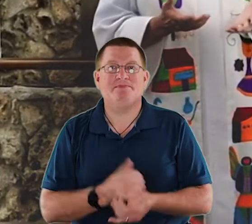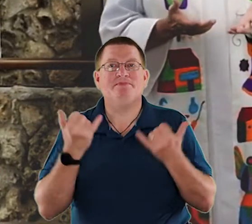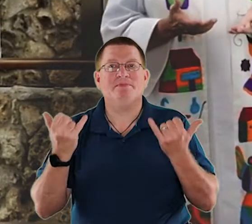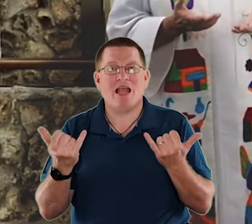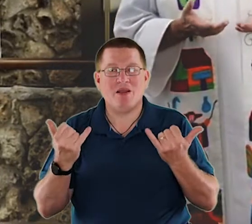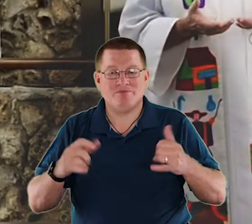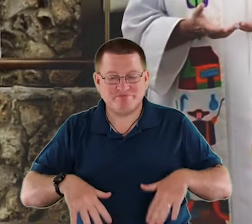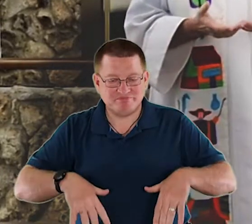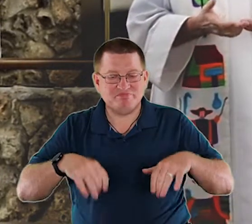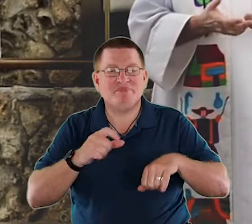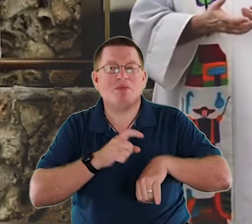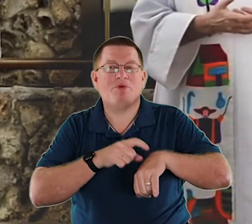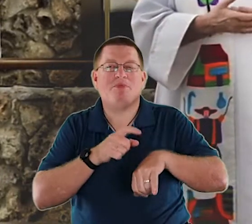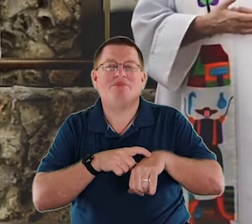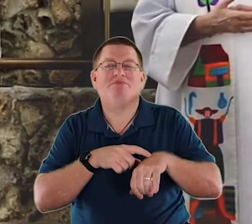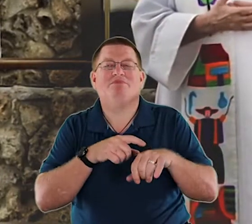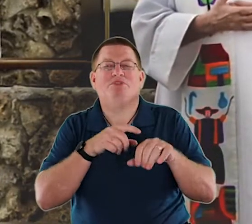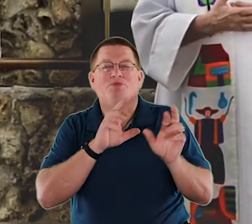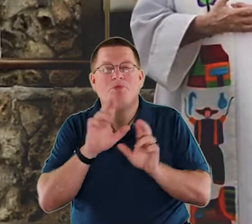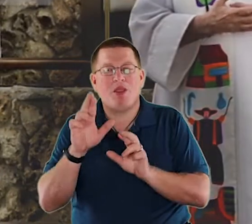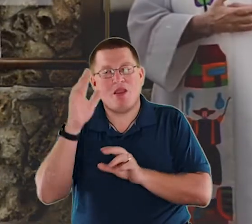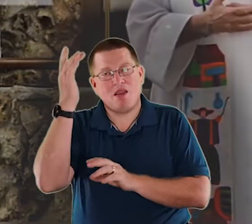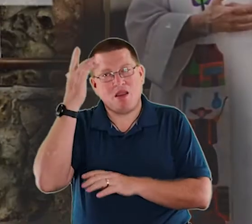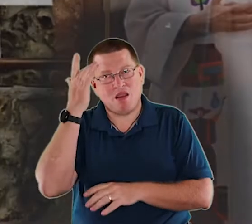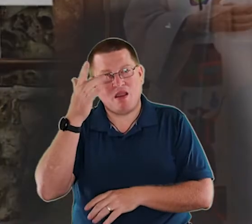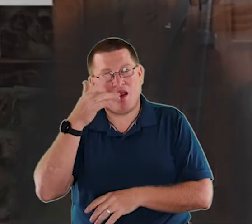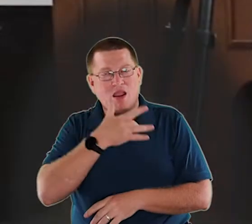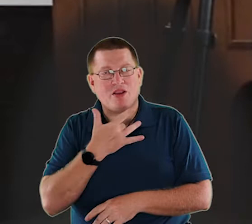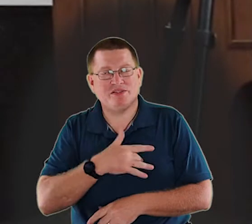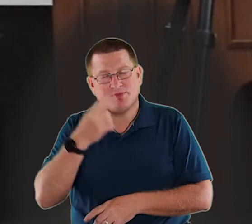Let's take a moment to prepare our hearts and minds for worship.